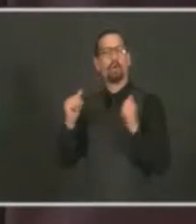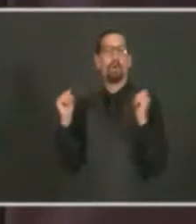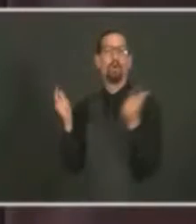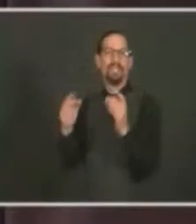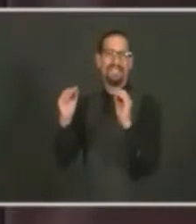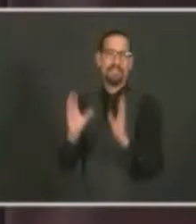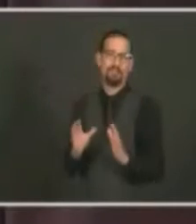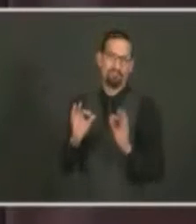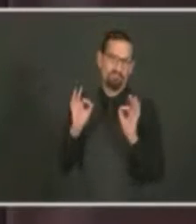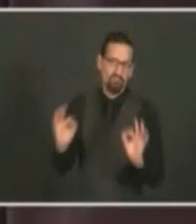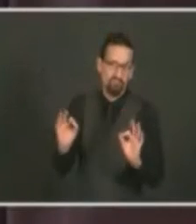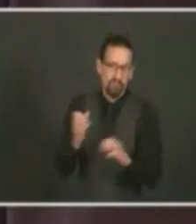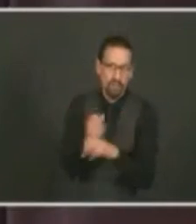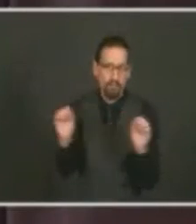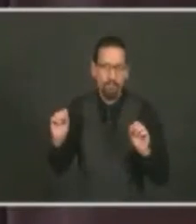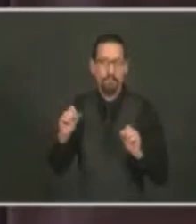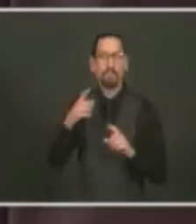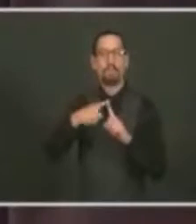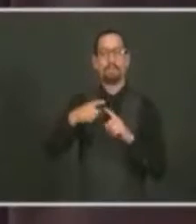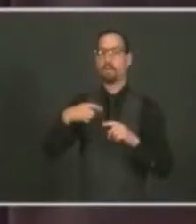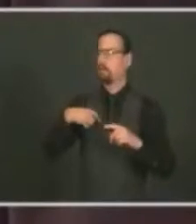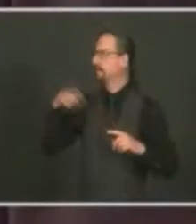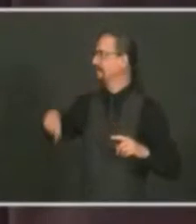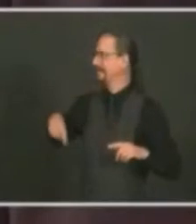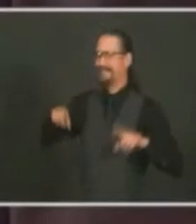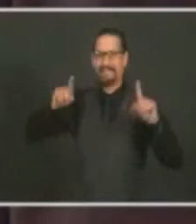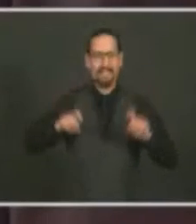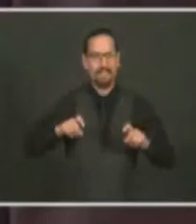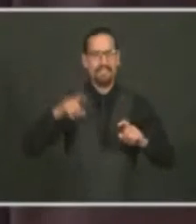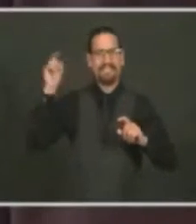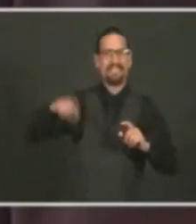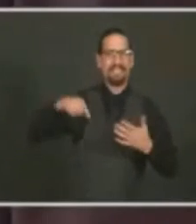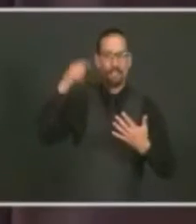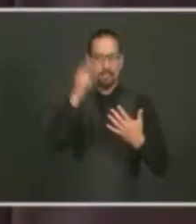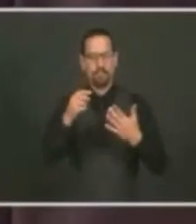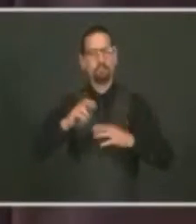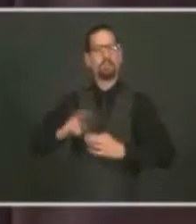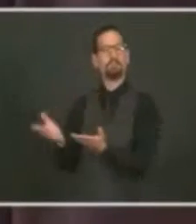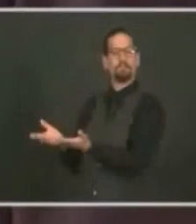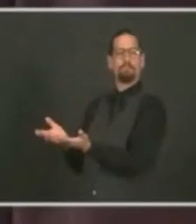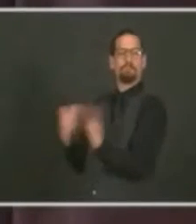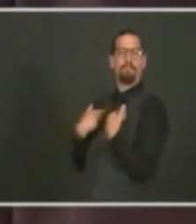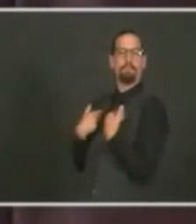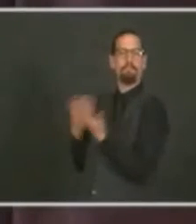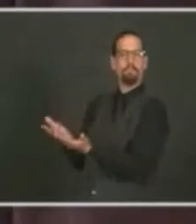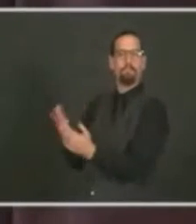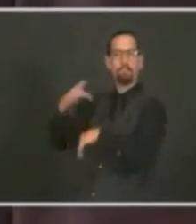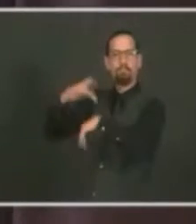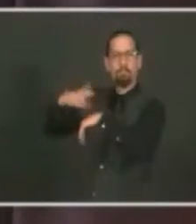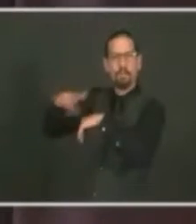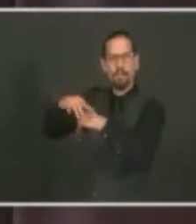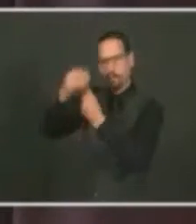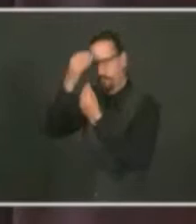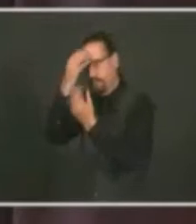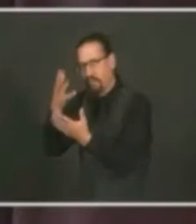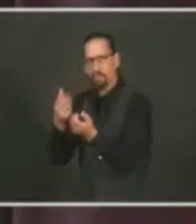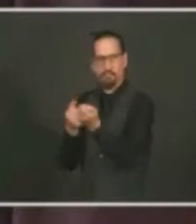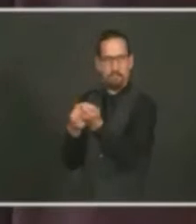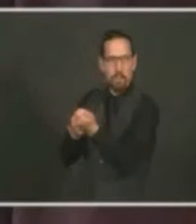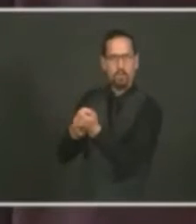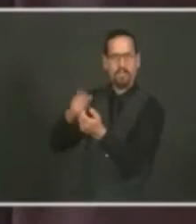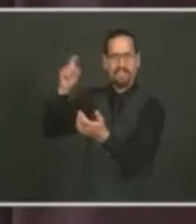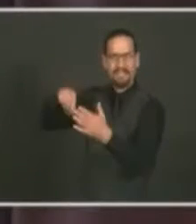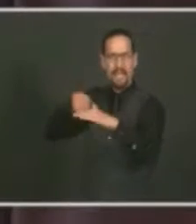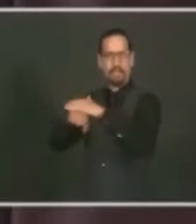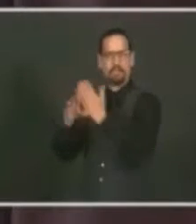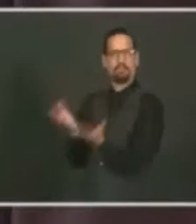tested, and the same for everyone in our school community, students, everyone, families, etc. And we wanted to be